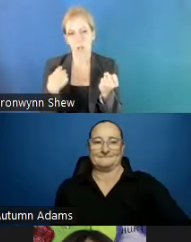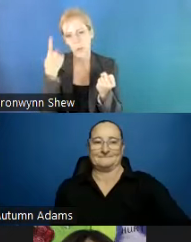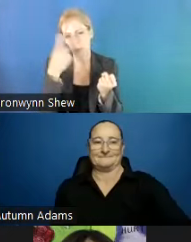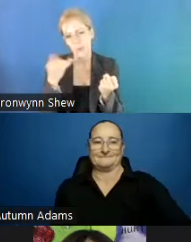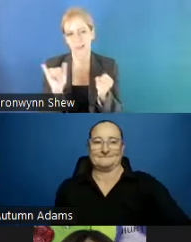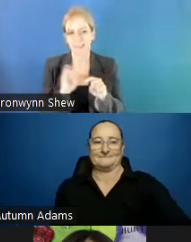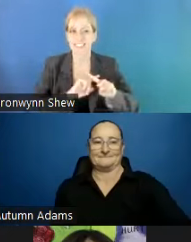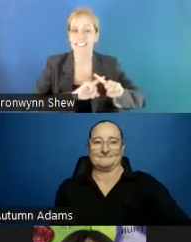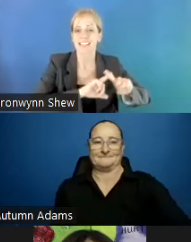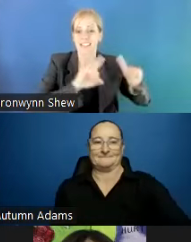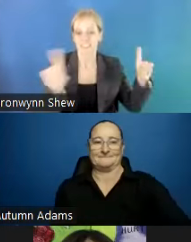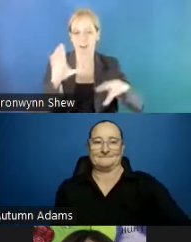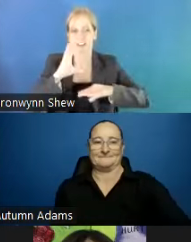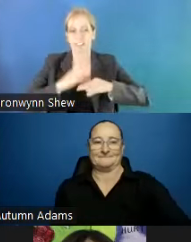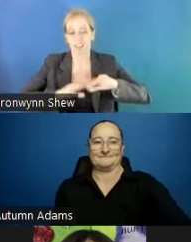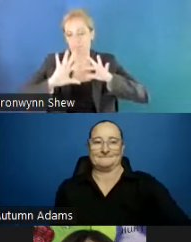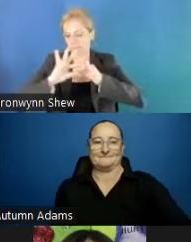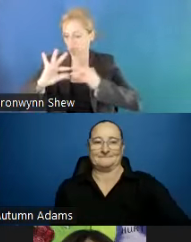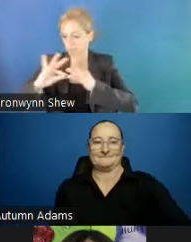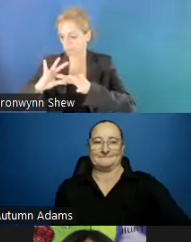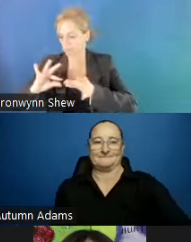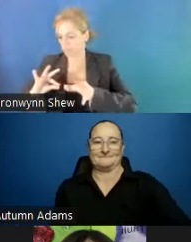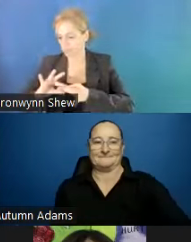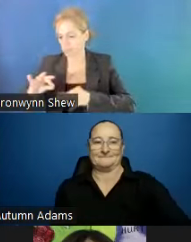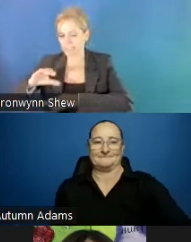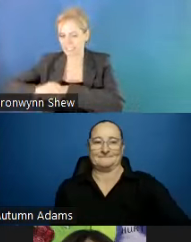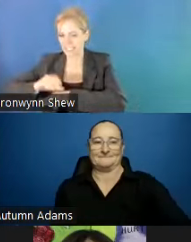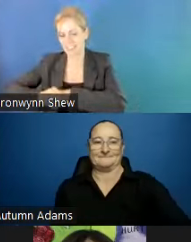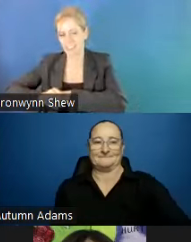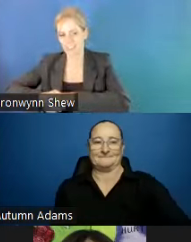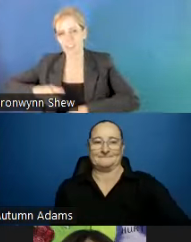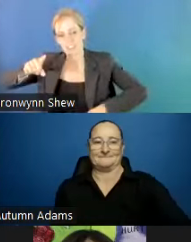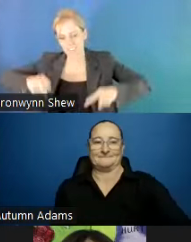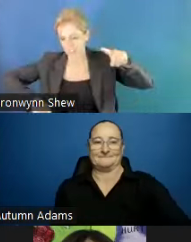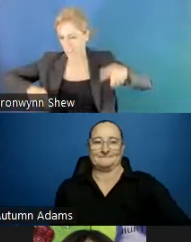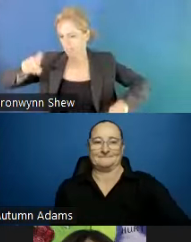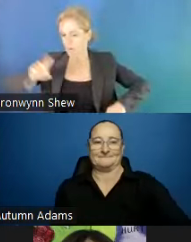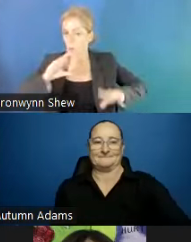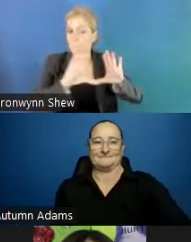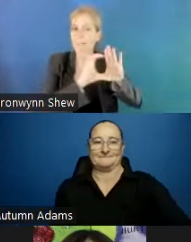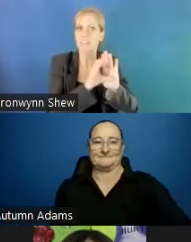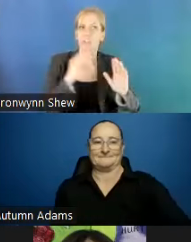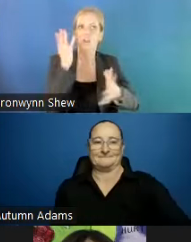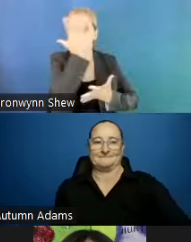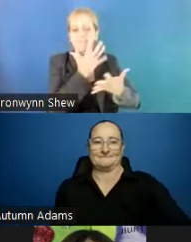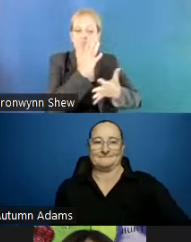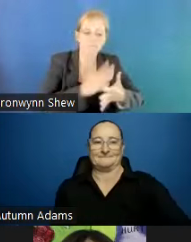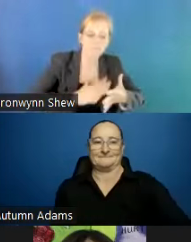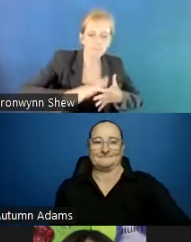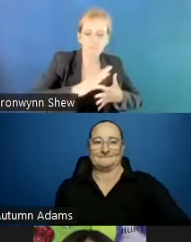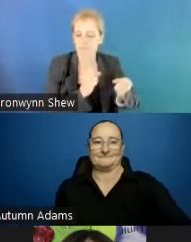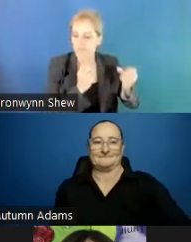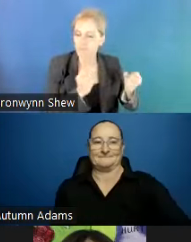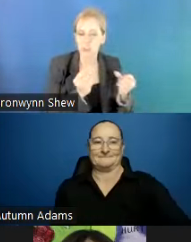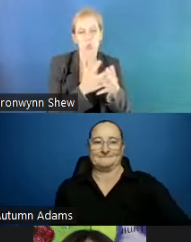many variations there are, grammatically how it's different than English. There's so much information in ASL that